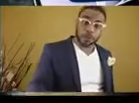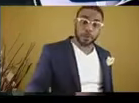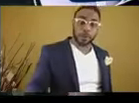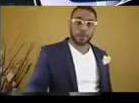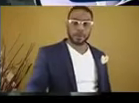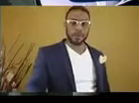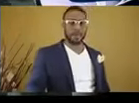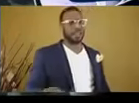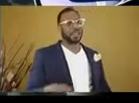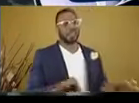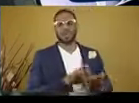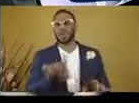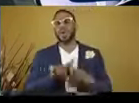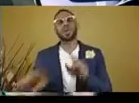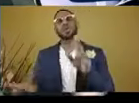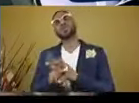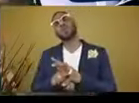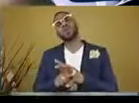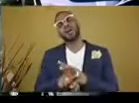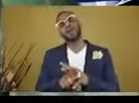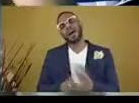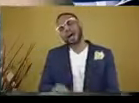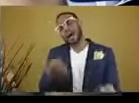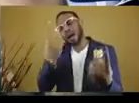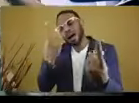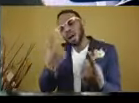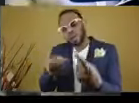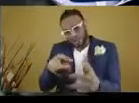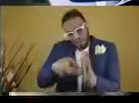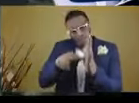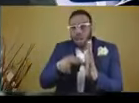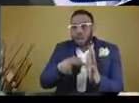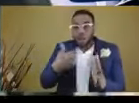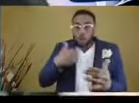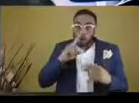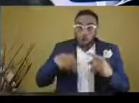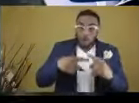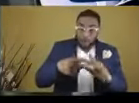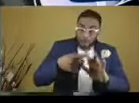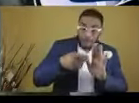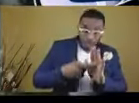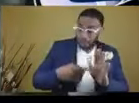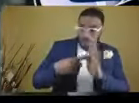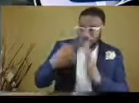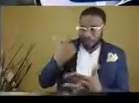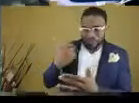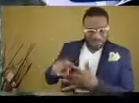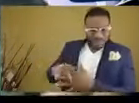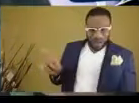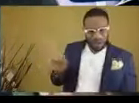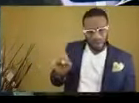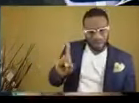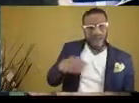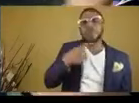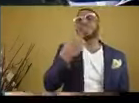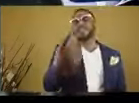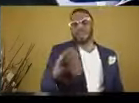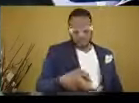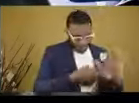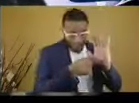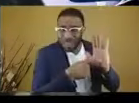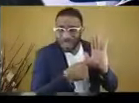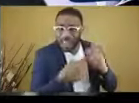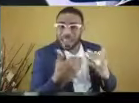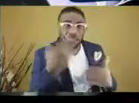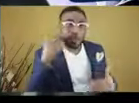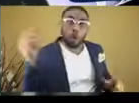imperative that you also show up. Understanding what a mandate, when we talk about mandate, the mandate just didn't start. Let me tell you, the mandate, even if